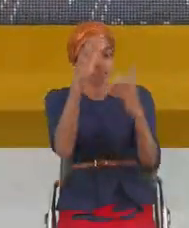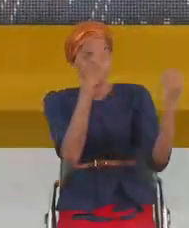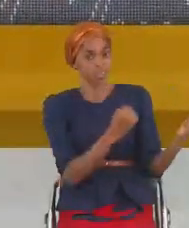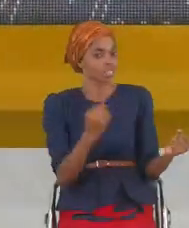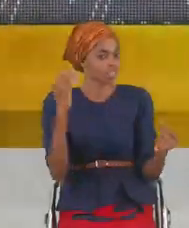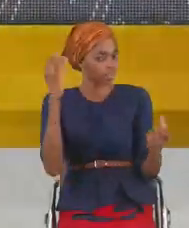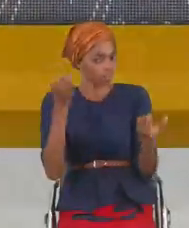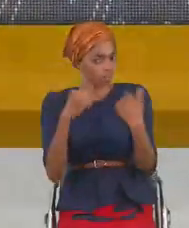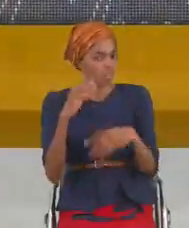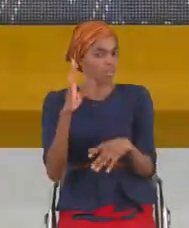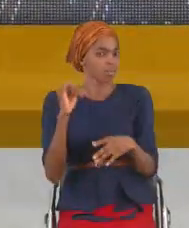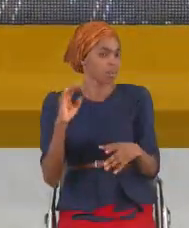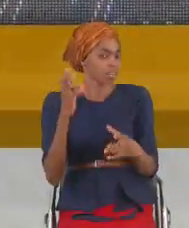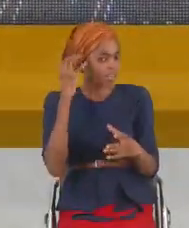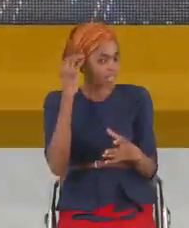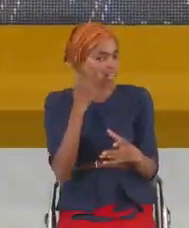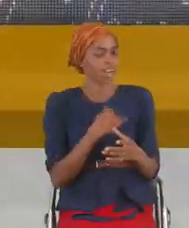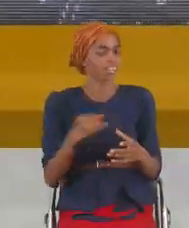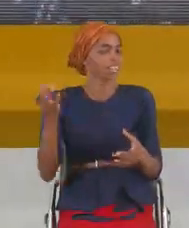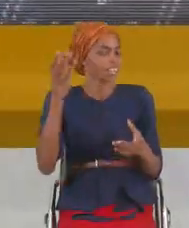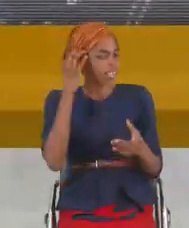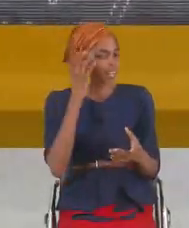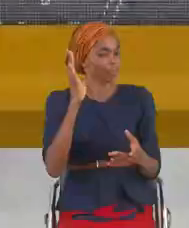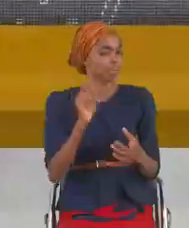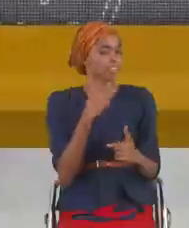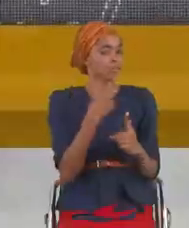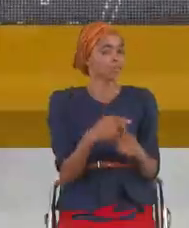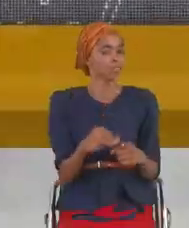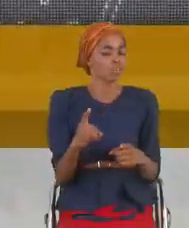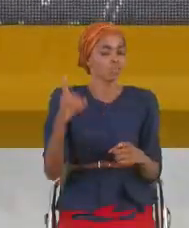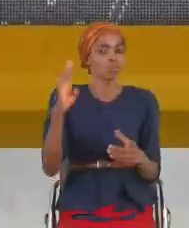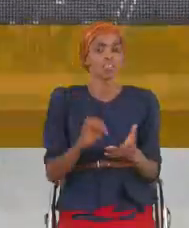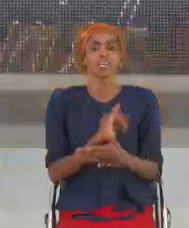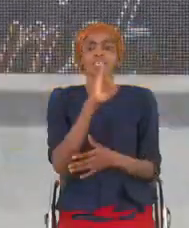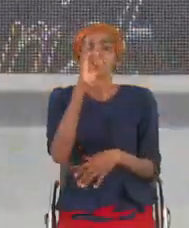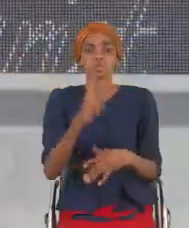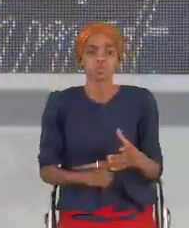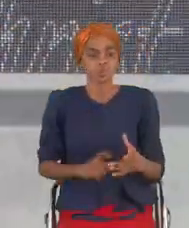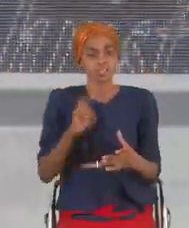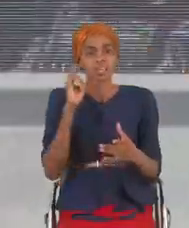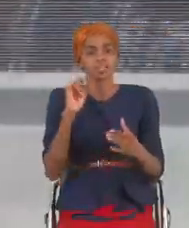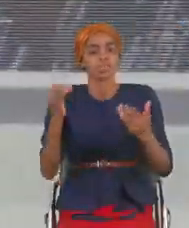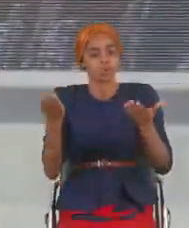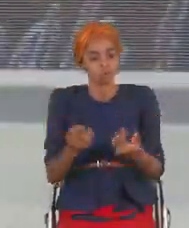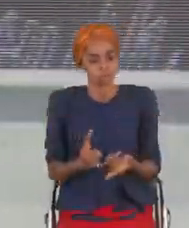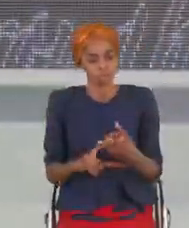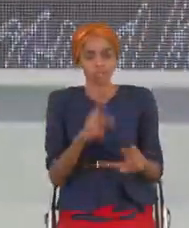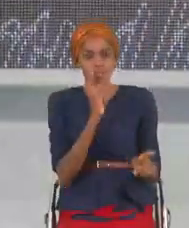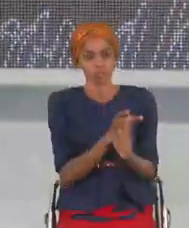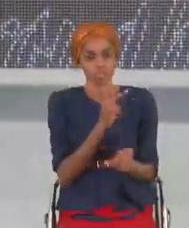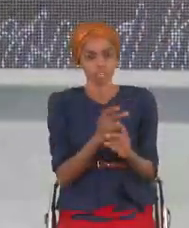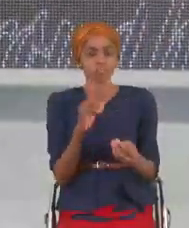hearing by the words of god and that is what you want to preserve number